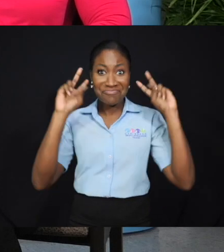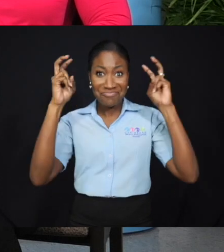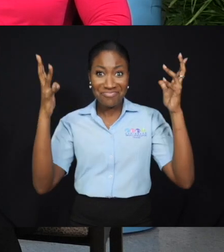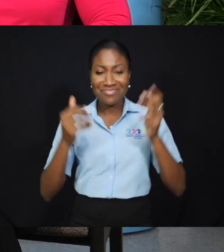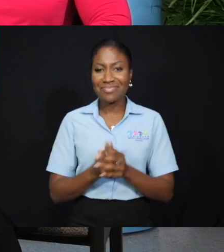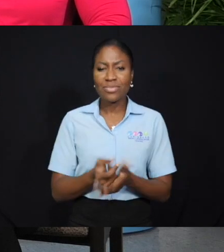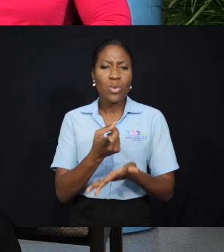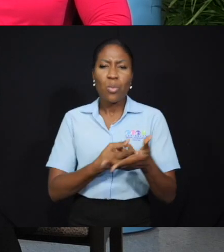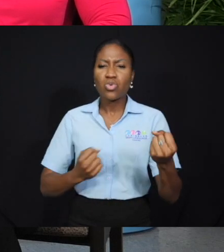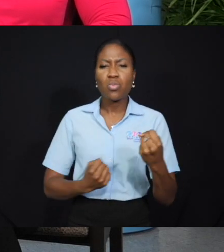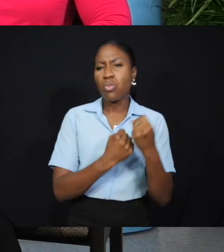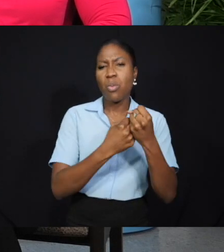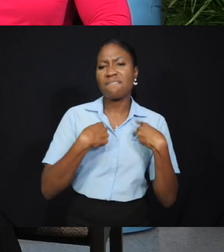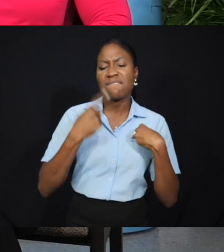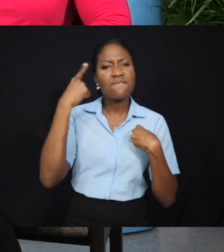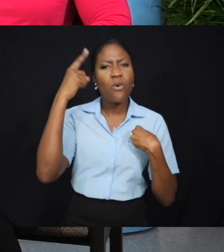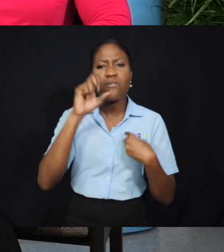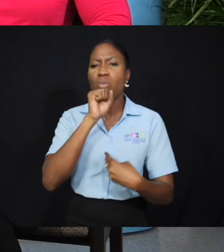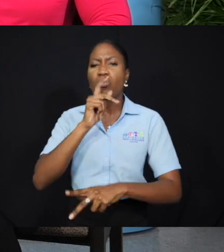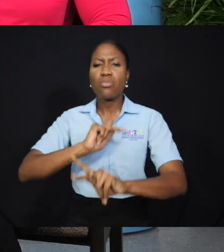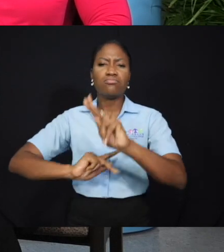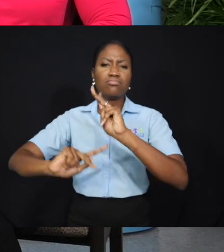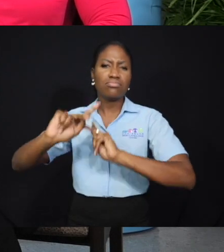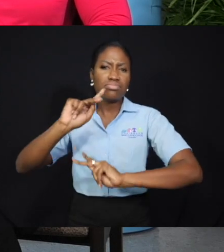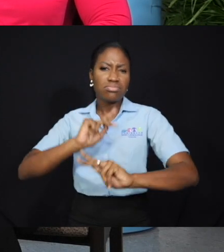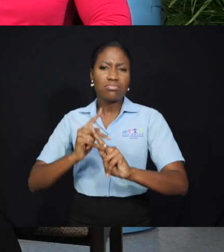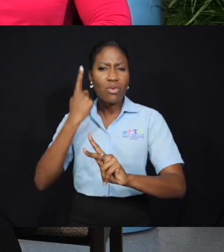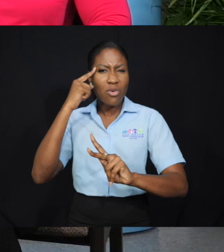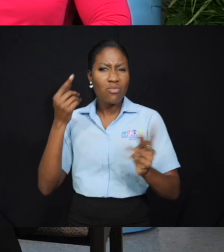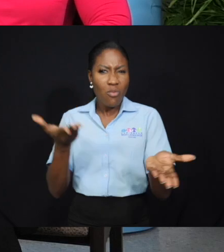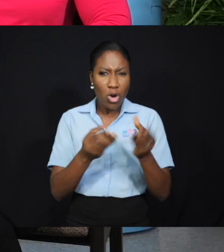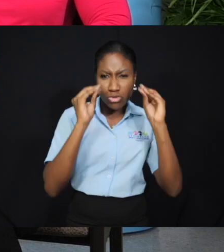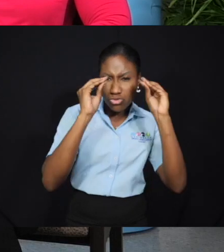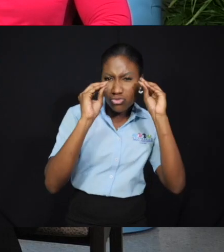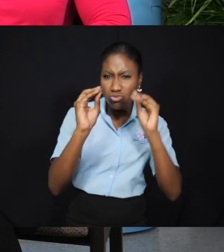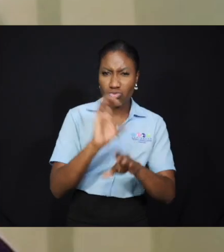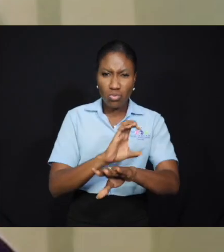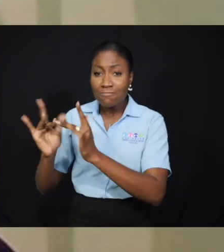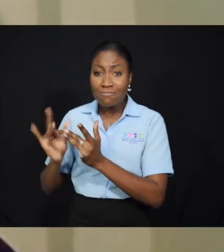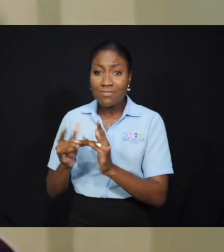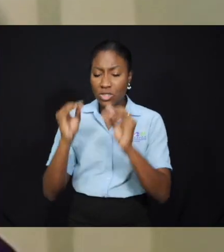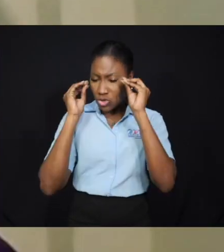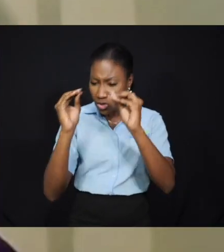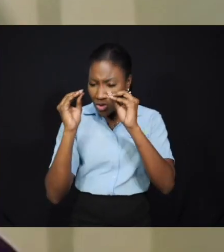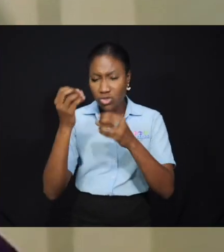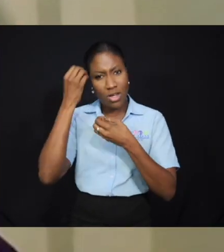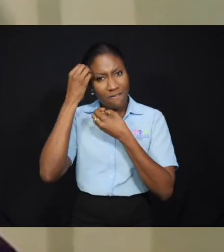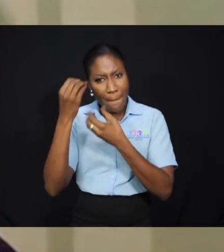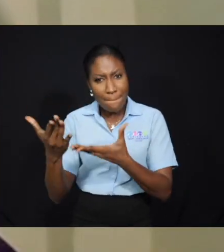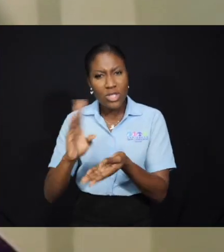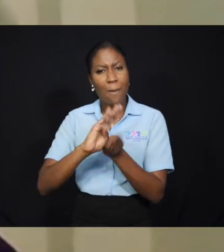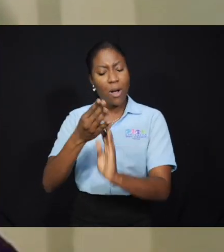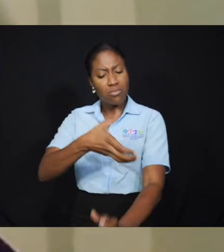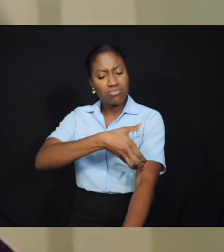What support do we have for our seniors in this environment that you're offering? We connect people, in this